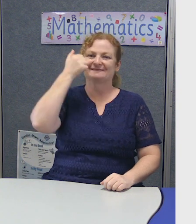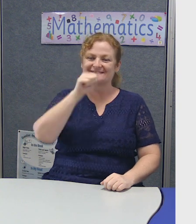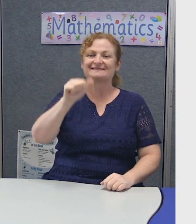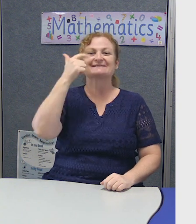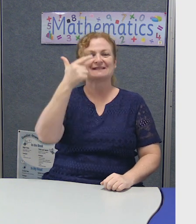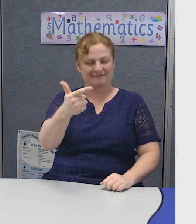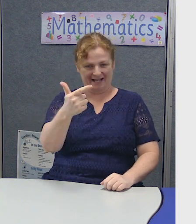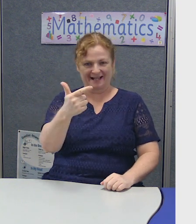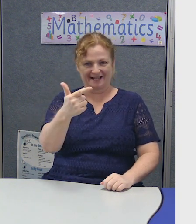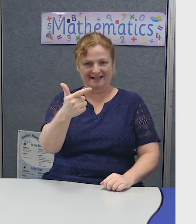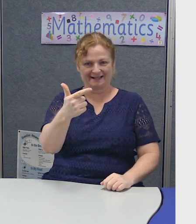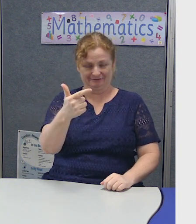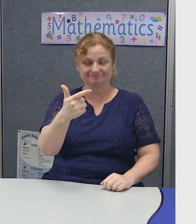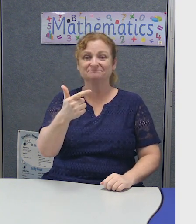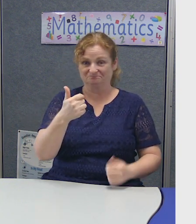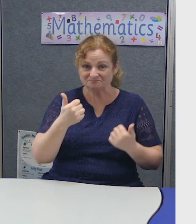23,567.